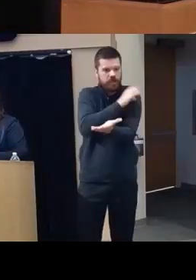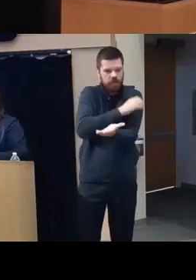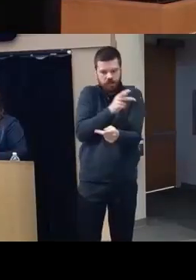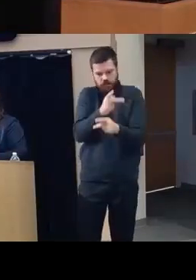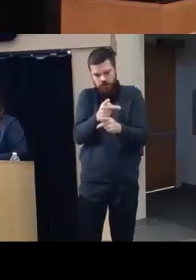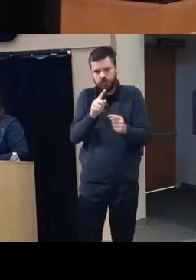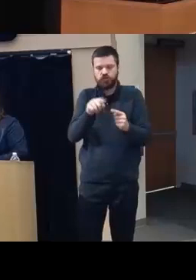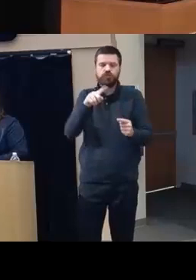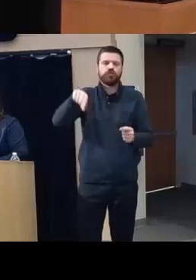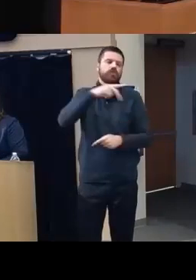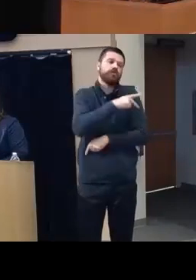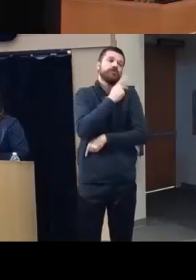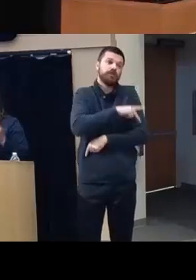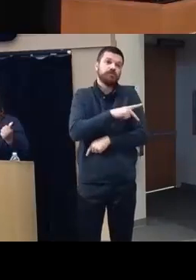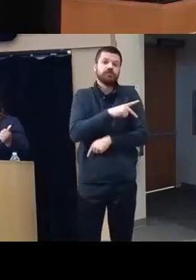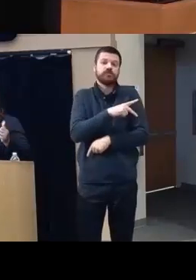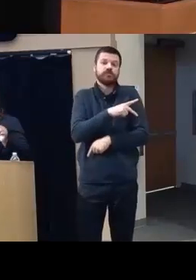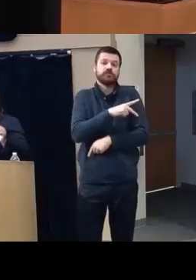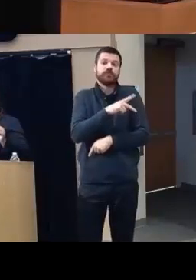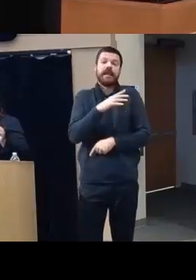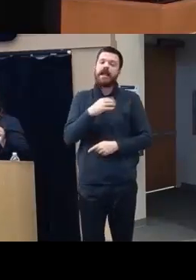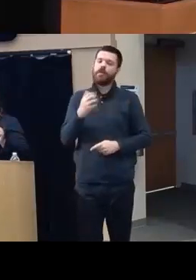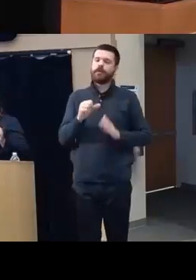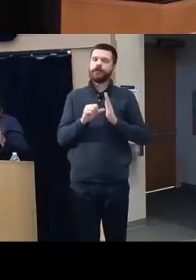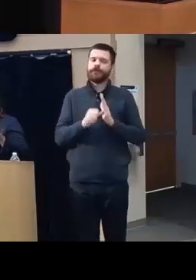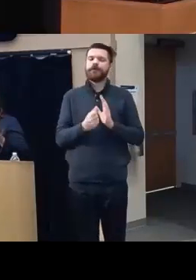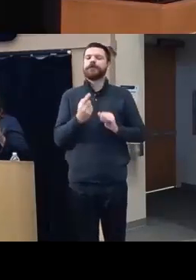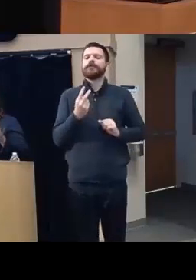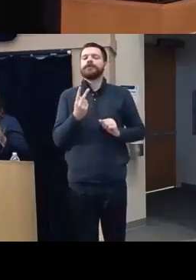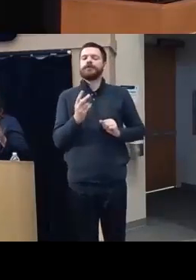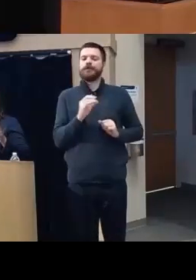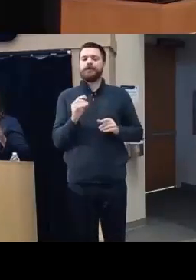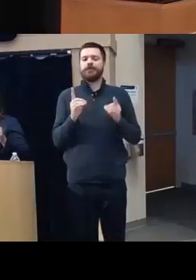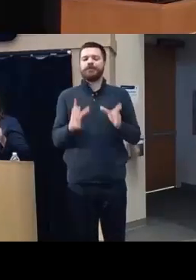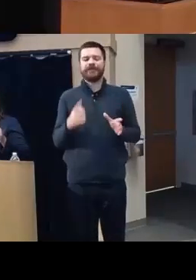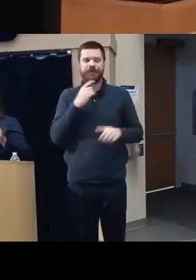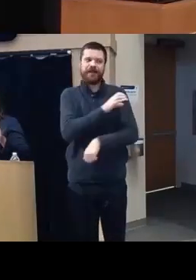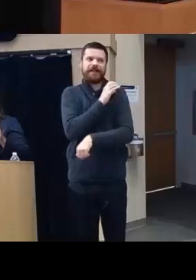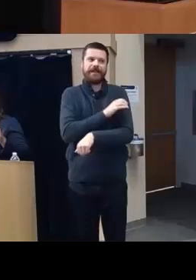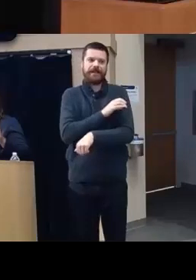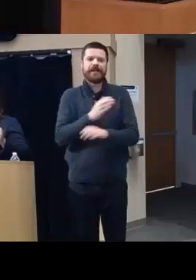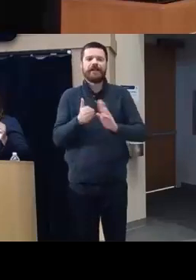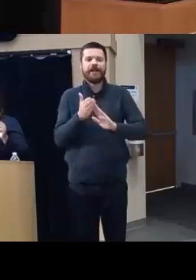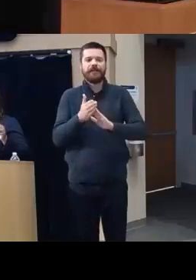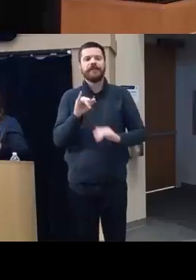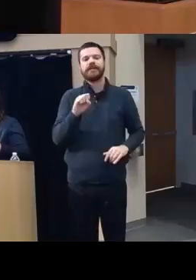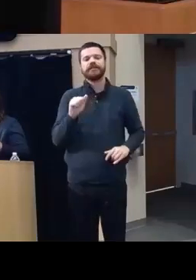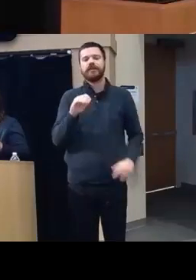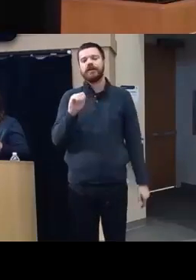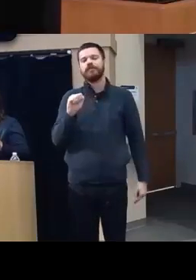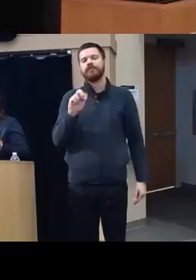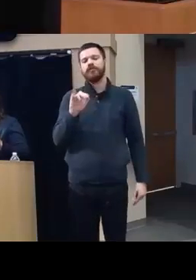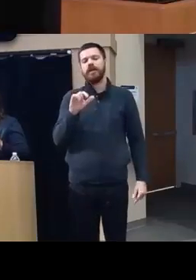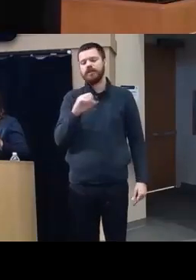care to our patients. And in particular, I want to highlight our two co-directors of clinical operations, Itza Morales and